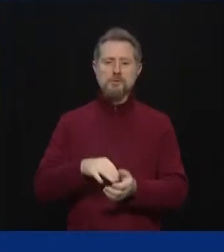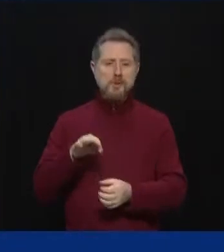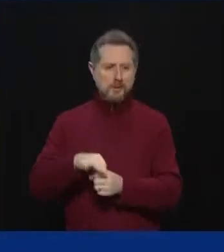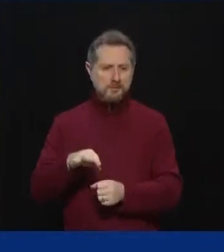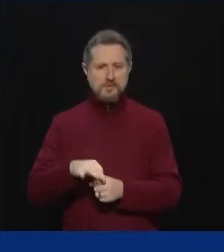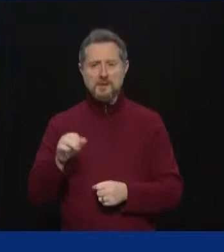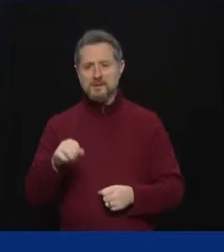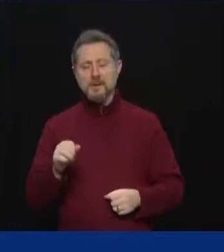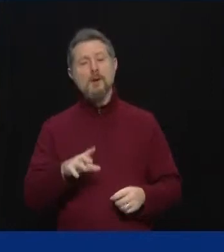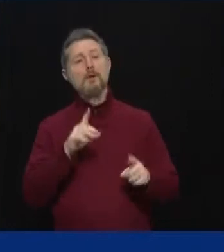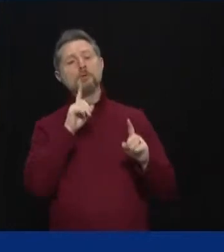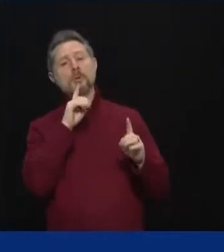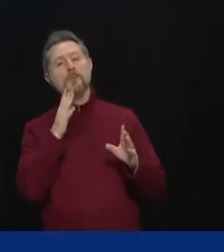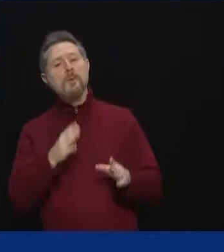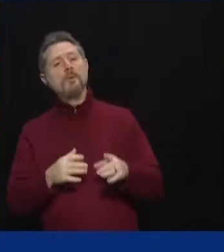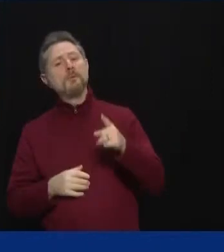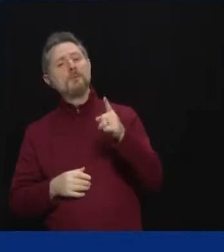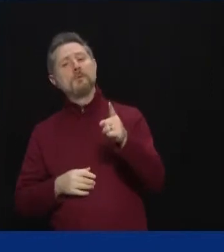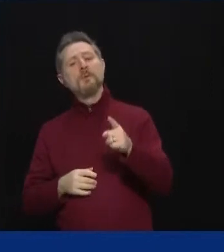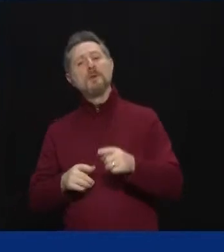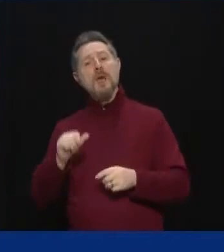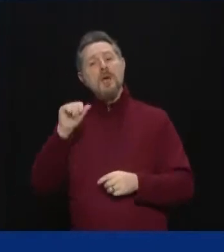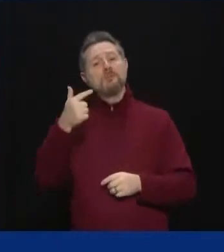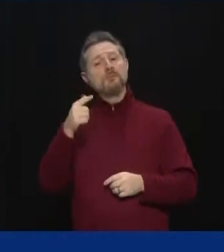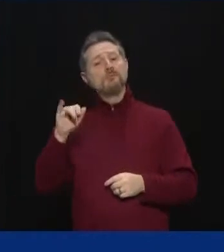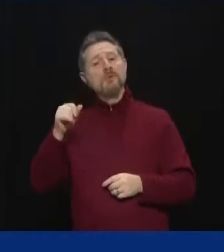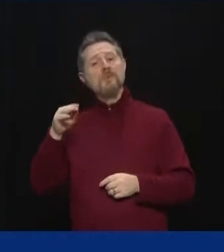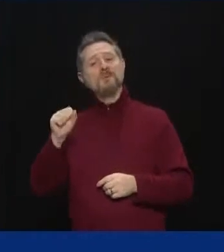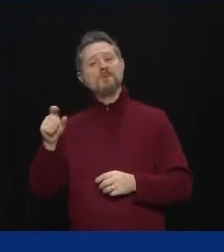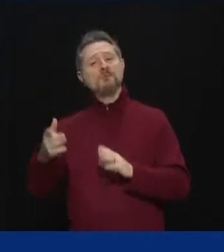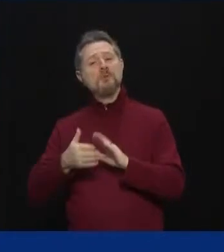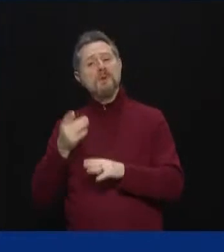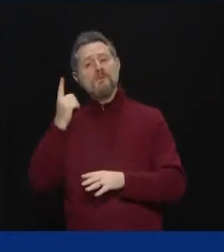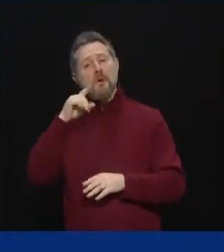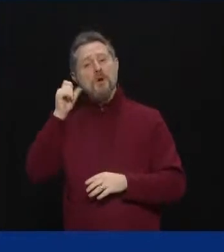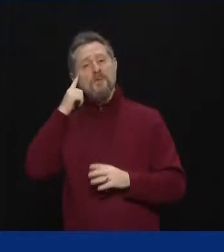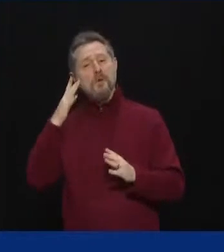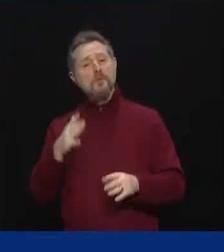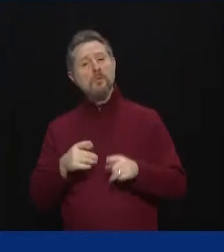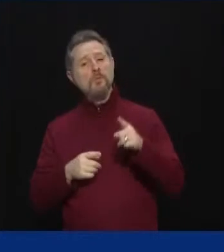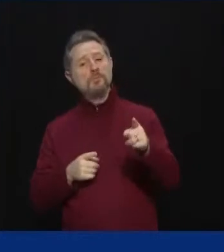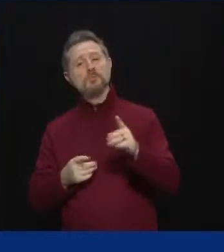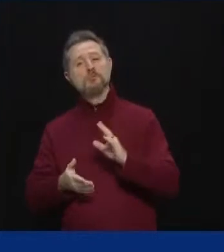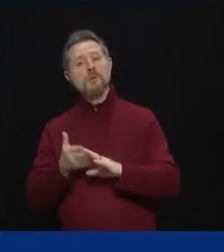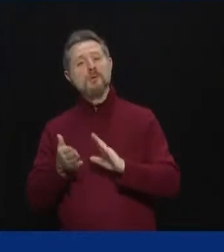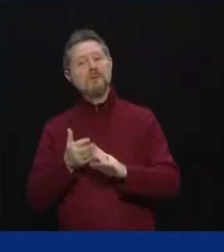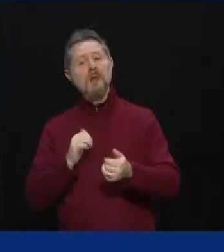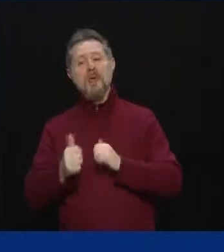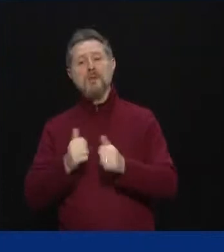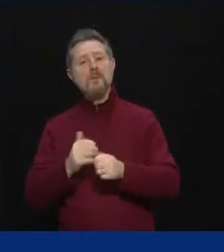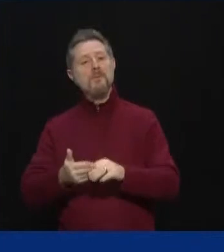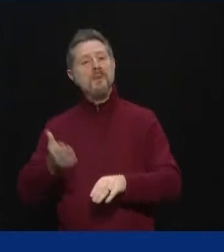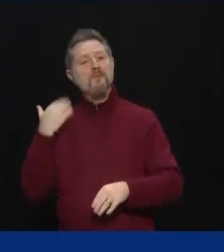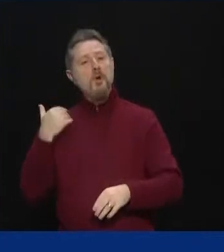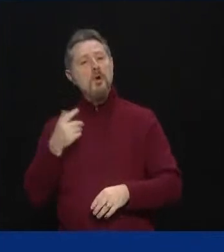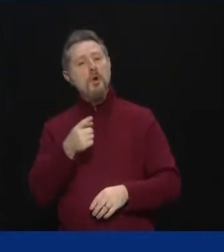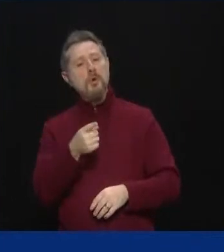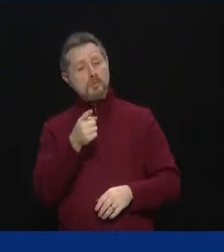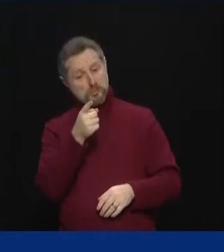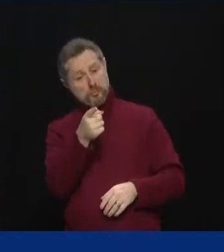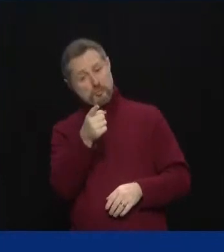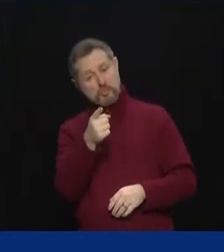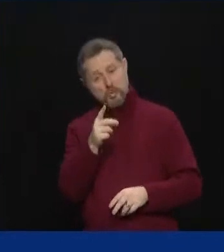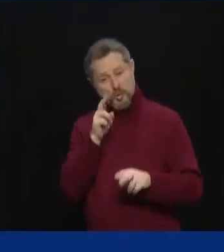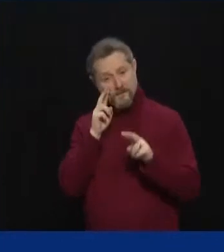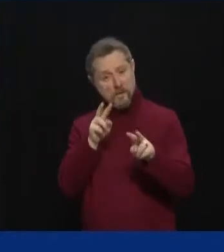was still a candidate for governor, you had indicated, look, you've run 13 times before, you run hard, you were looking at a competitive